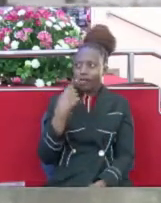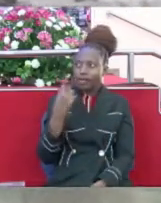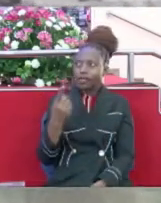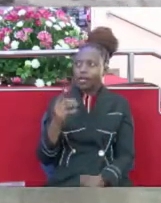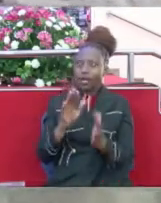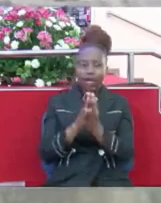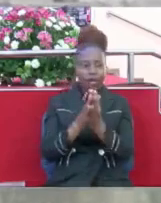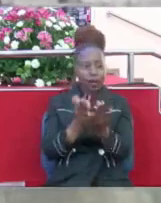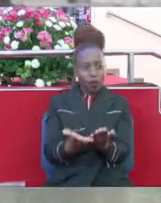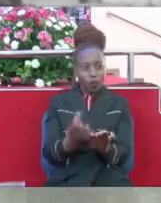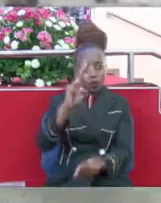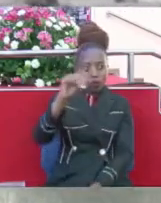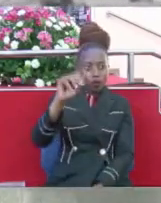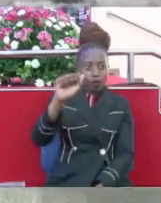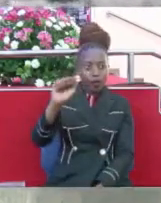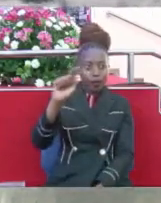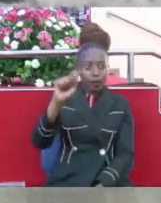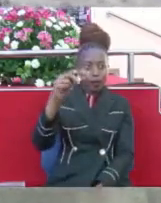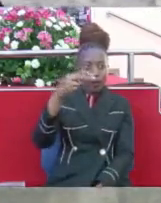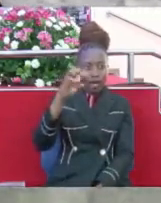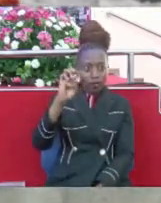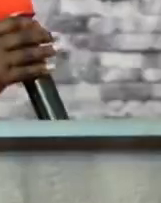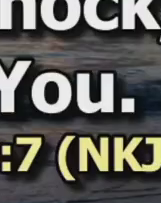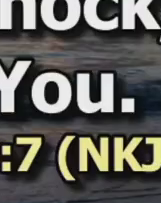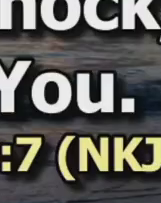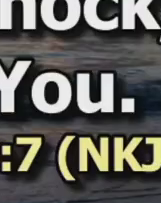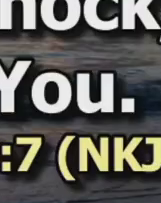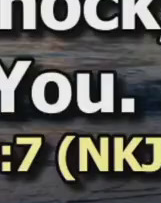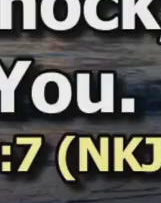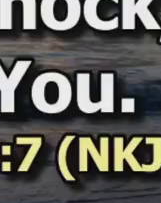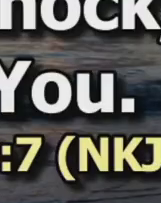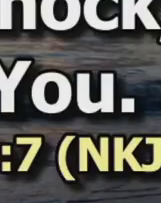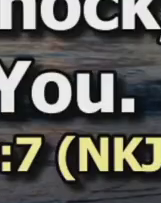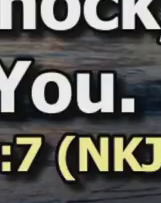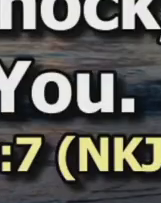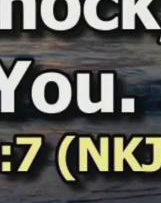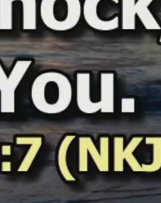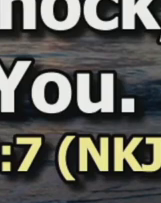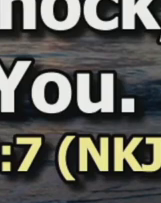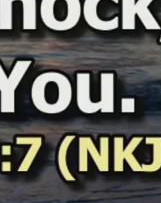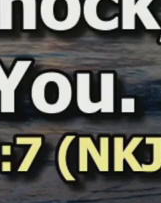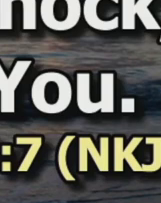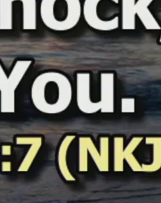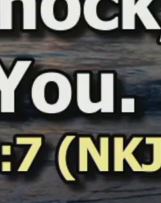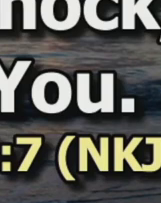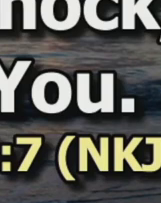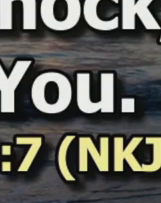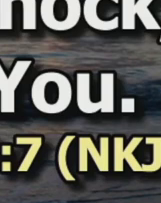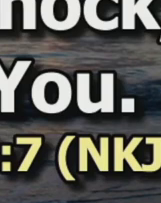Ask, it shall be given unto you. Knock, and the door shall be opened.